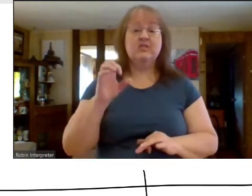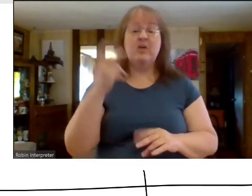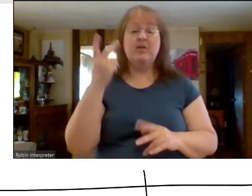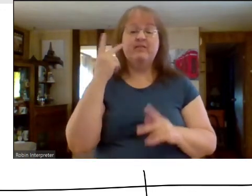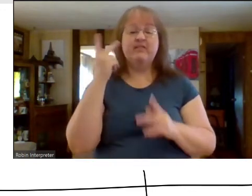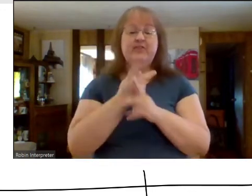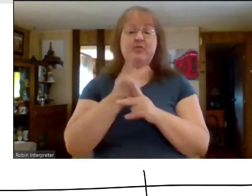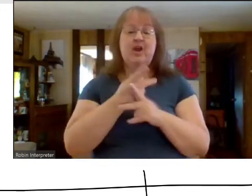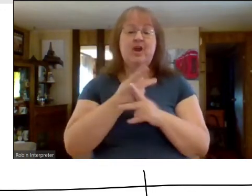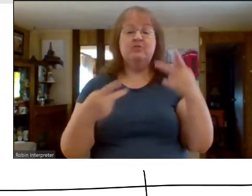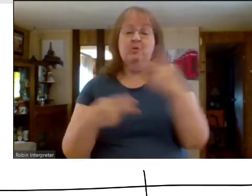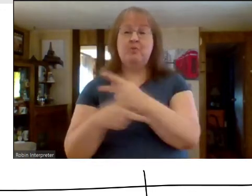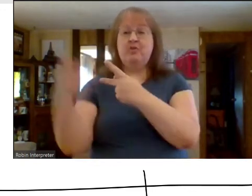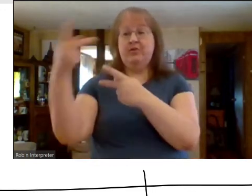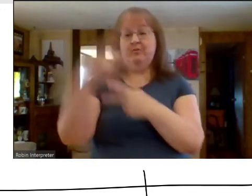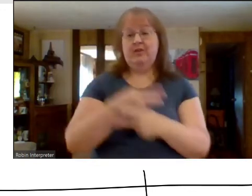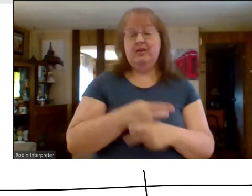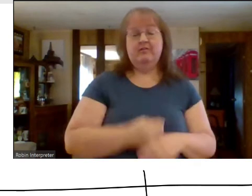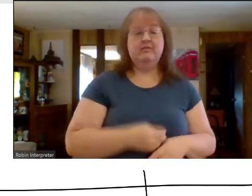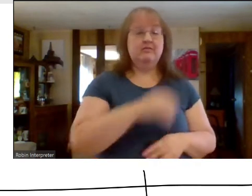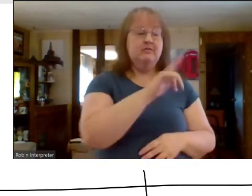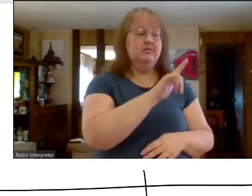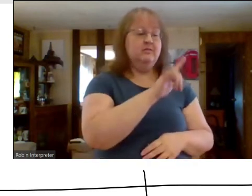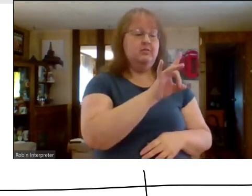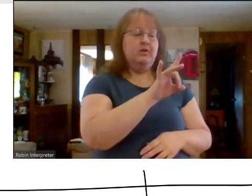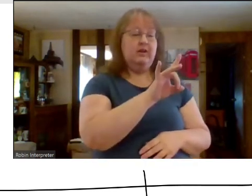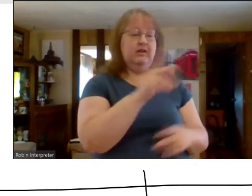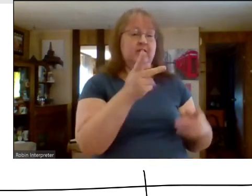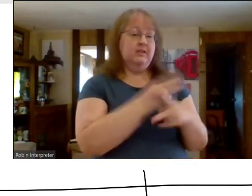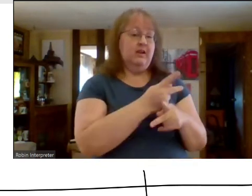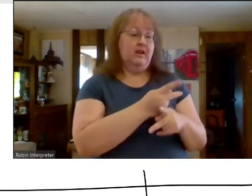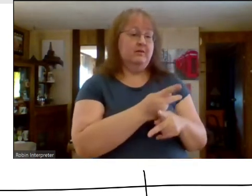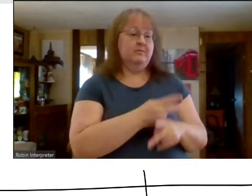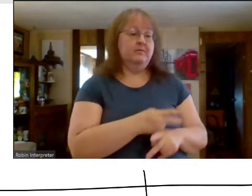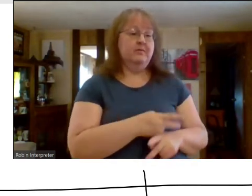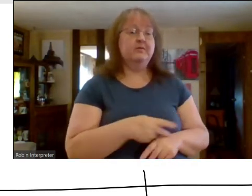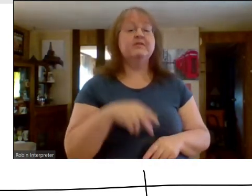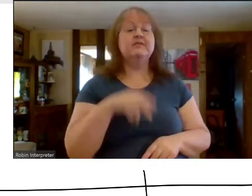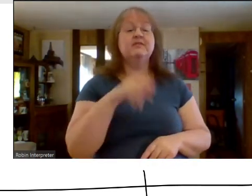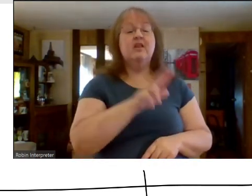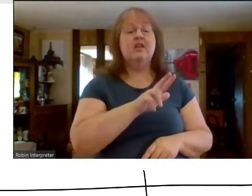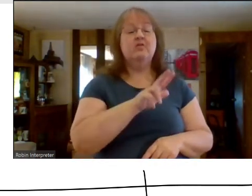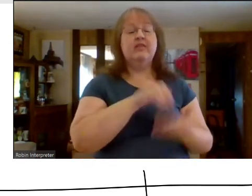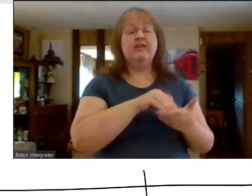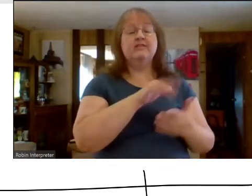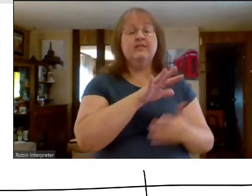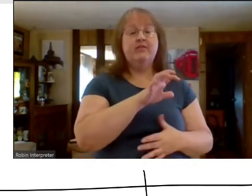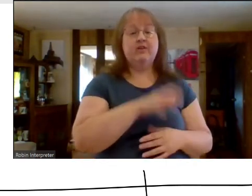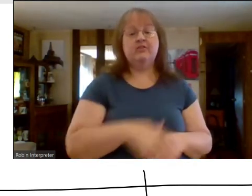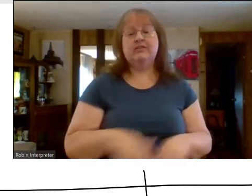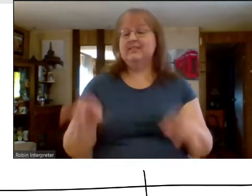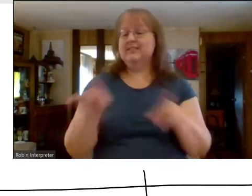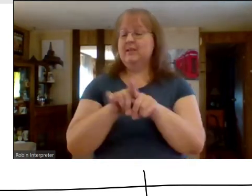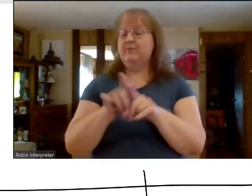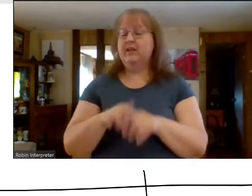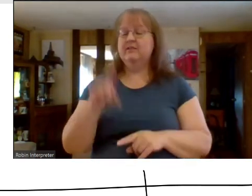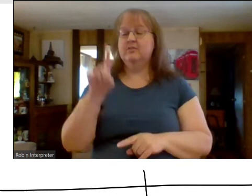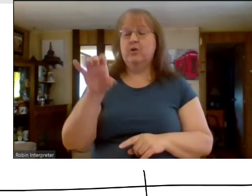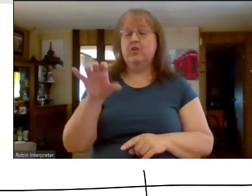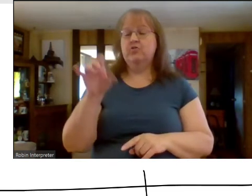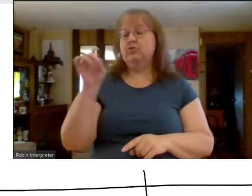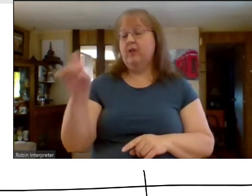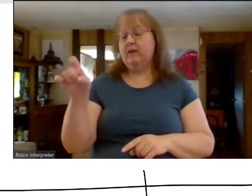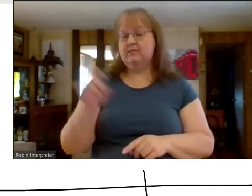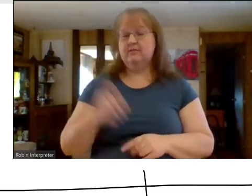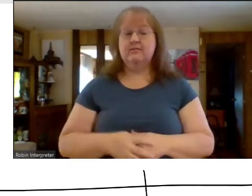3,500. Okay, then we got to do our butterfly method. So 28 times